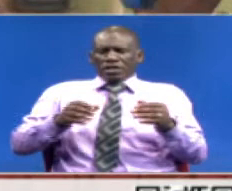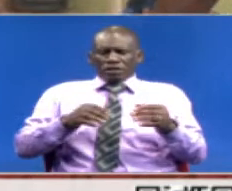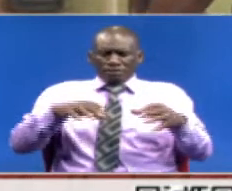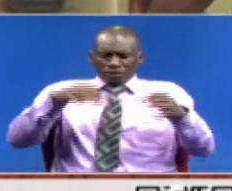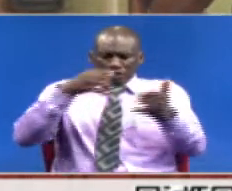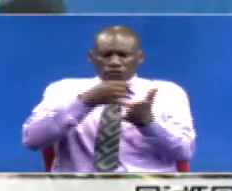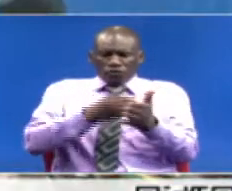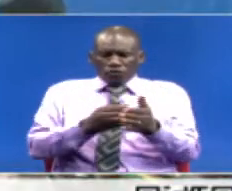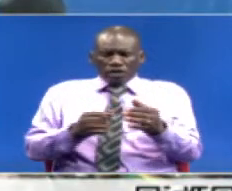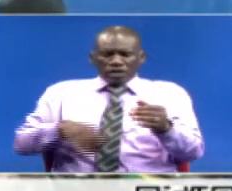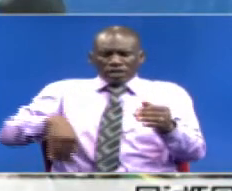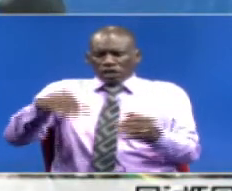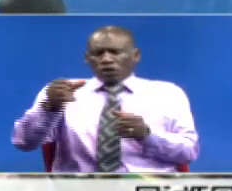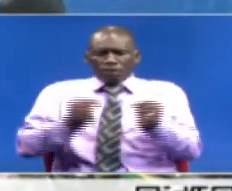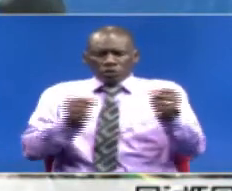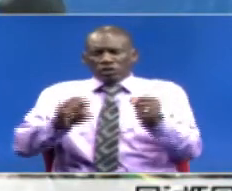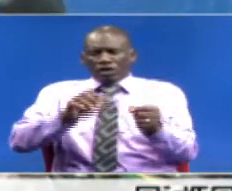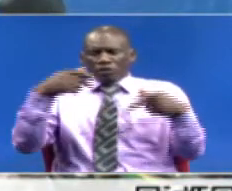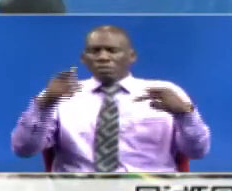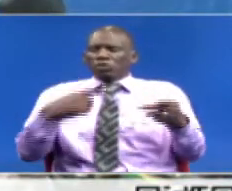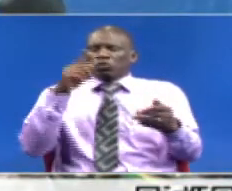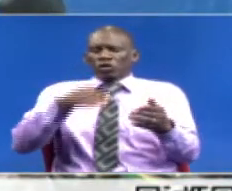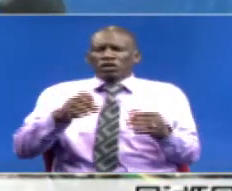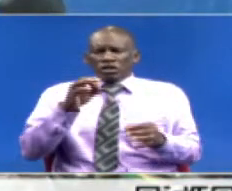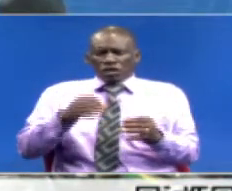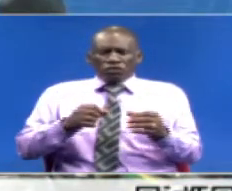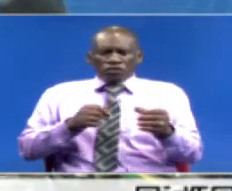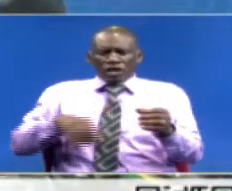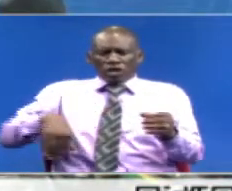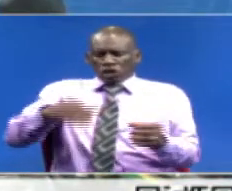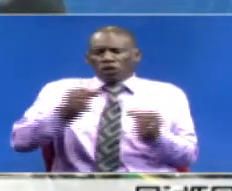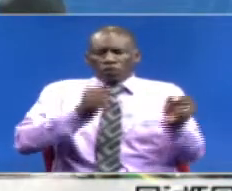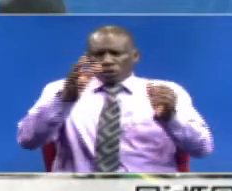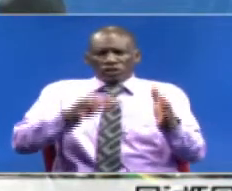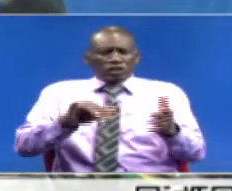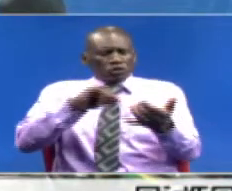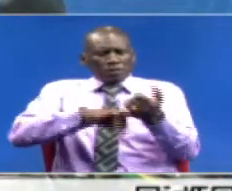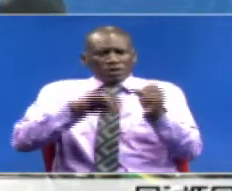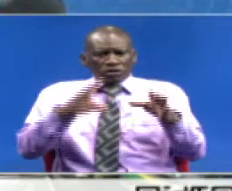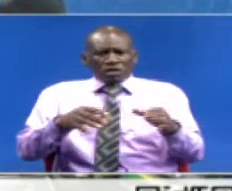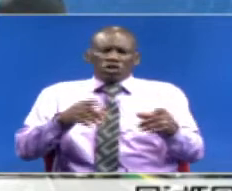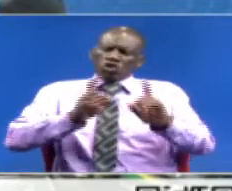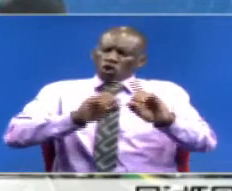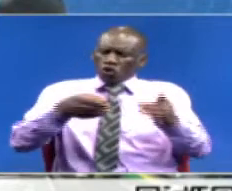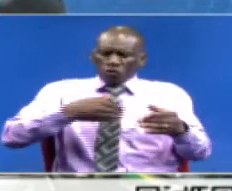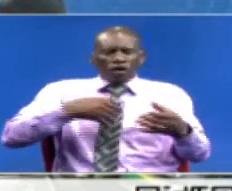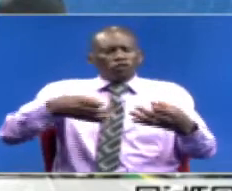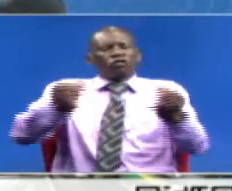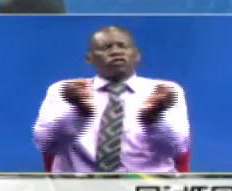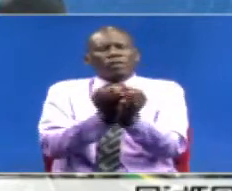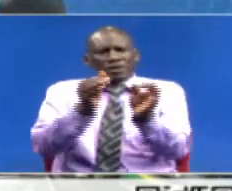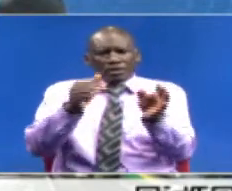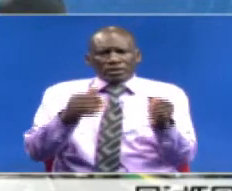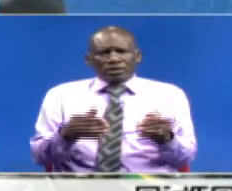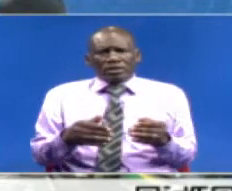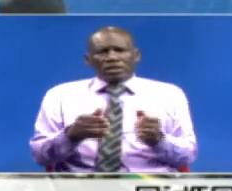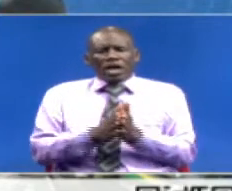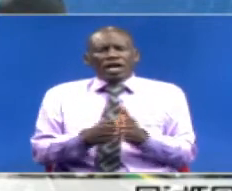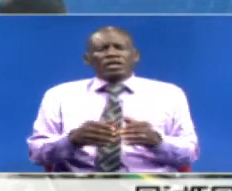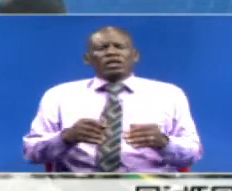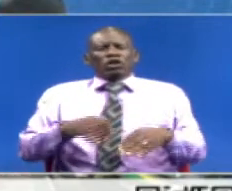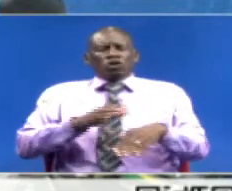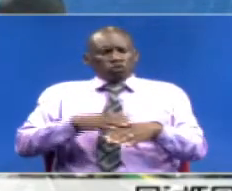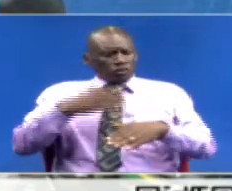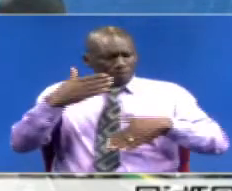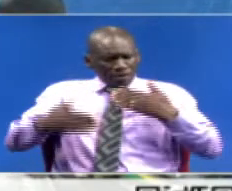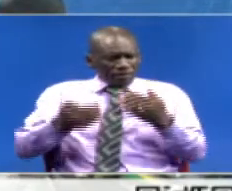kickboxing. Kuna wenye wanasema eti ukiwa fighter utaolewa. Hapana, si tuko na familia yenye imesimama, na hakuna mtu ako na discipline kama mtu